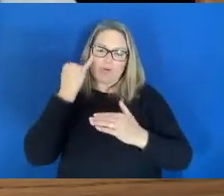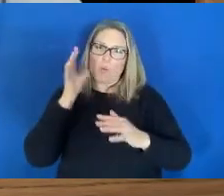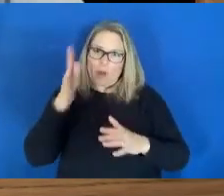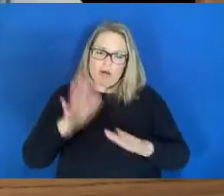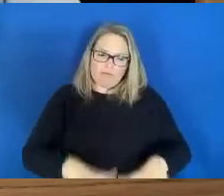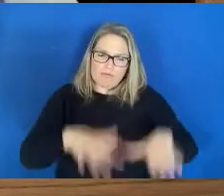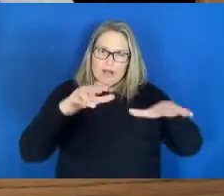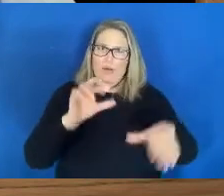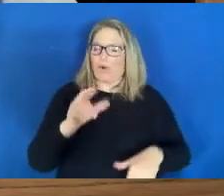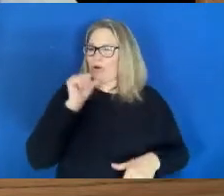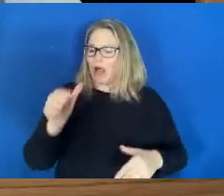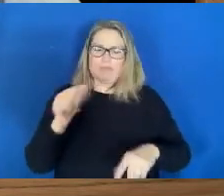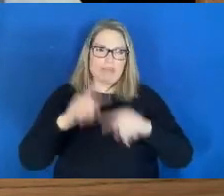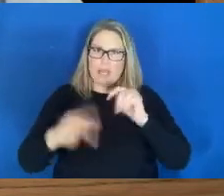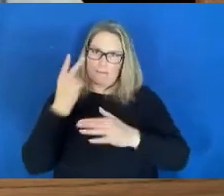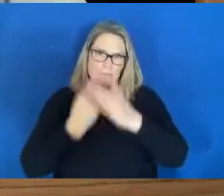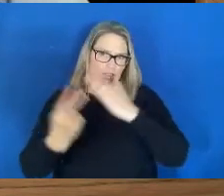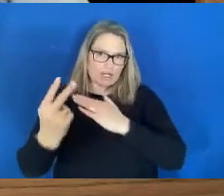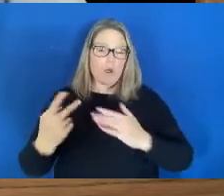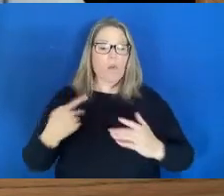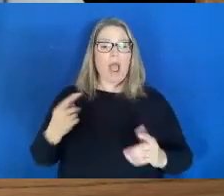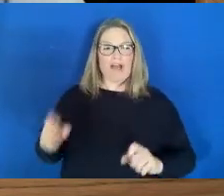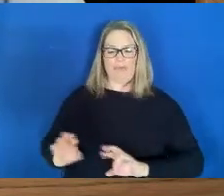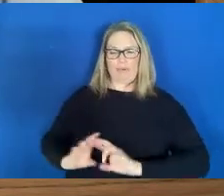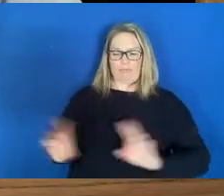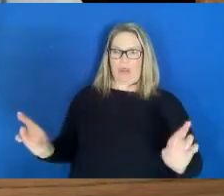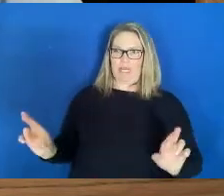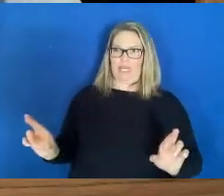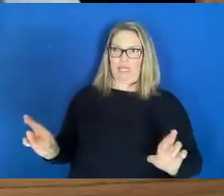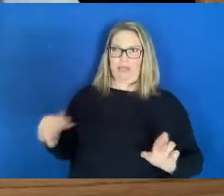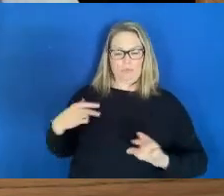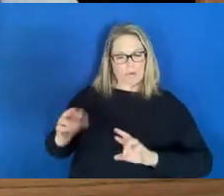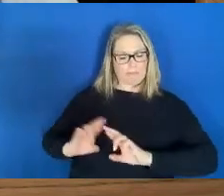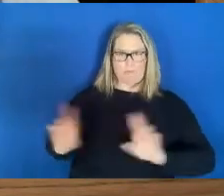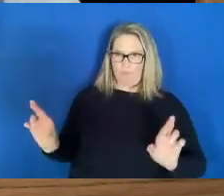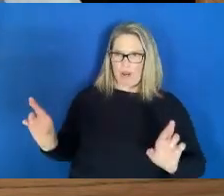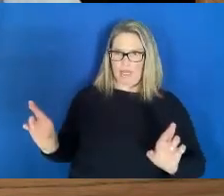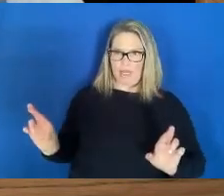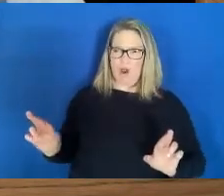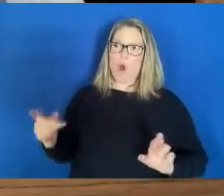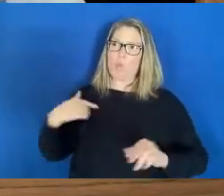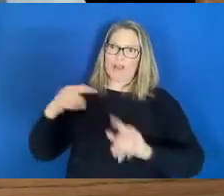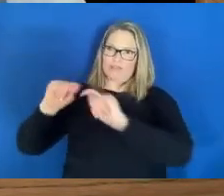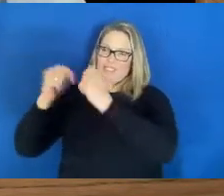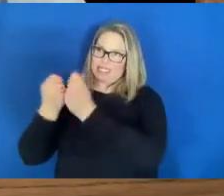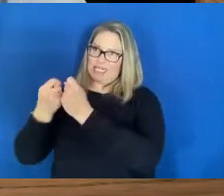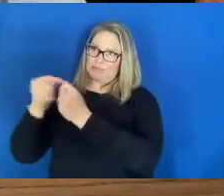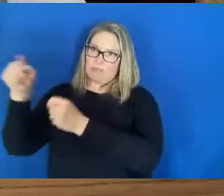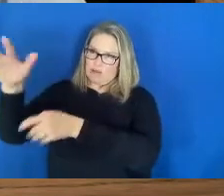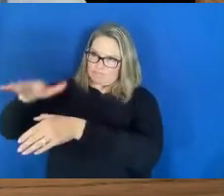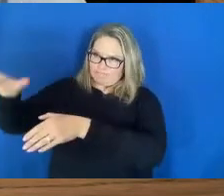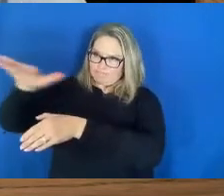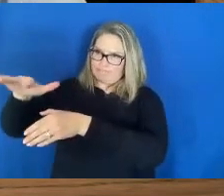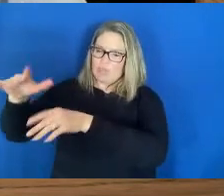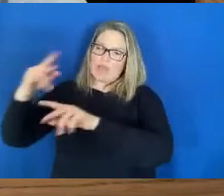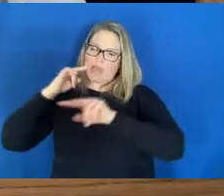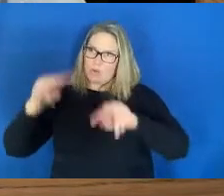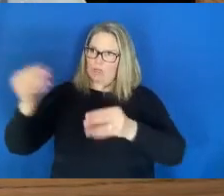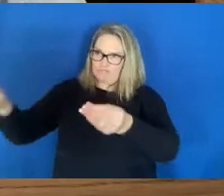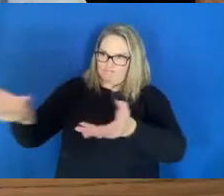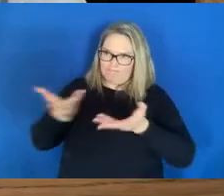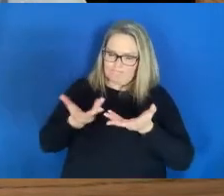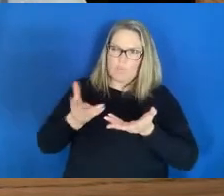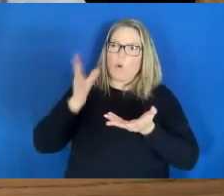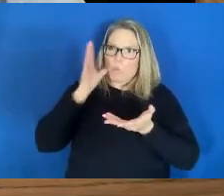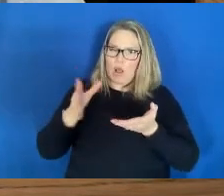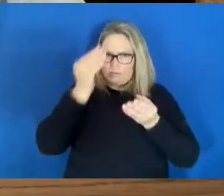We are always ready, and we work closely with the Riverwatch team to provide updates to them and to the